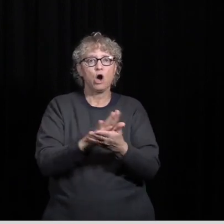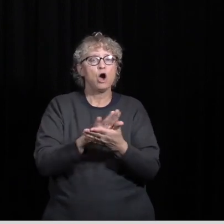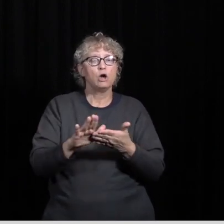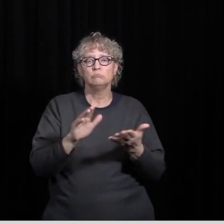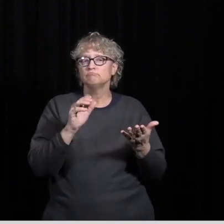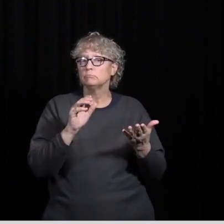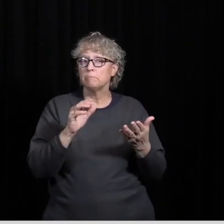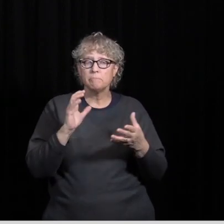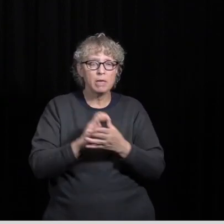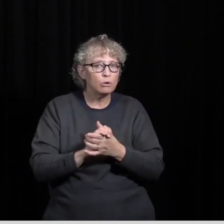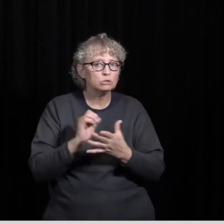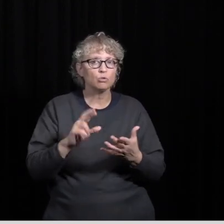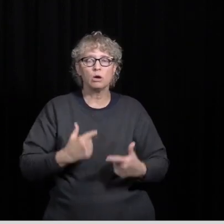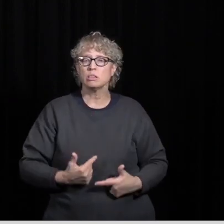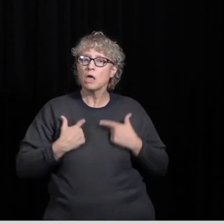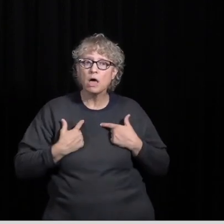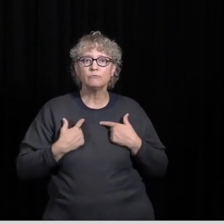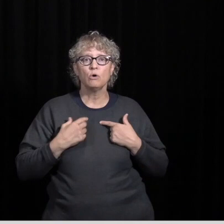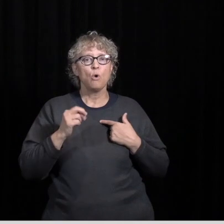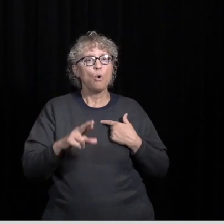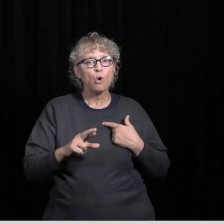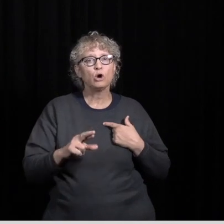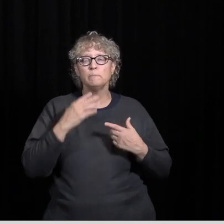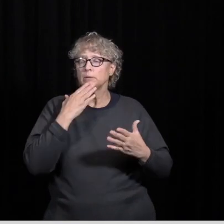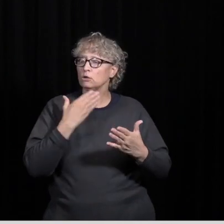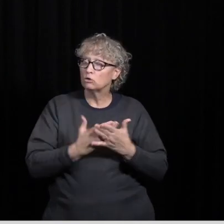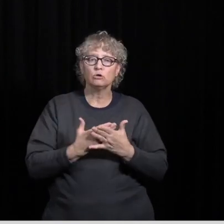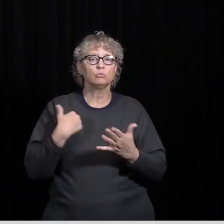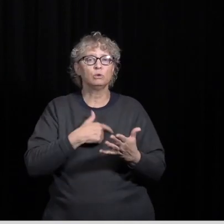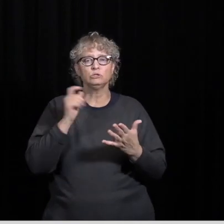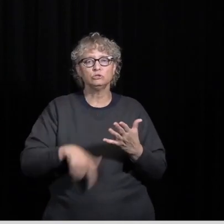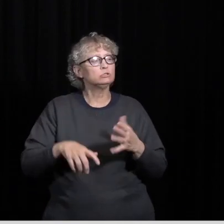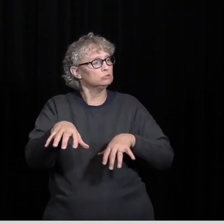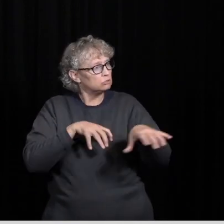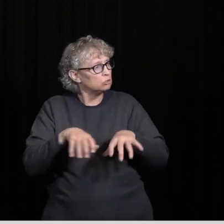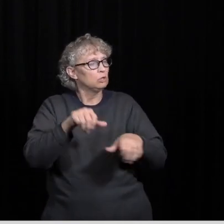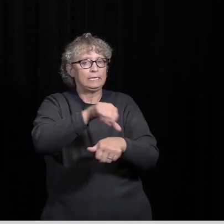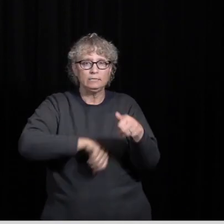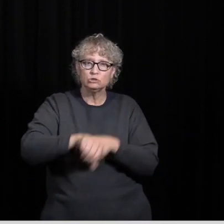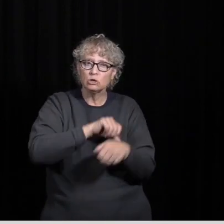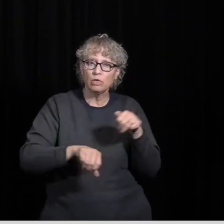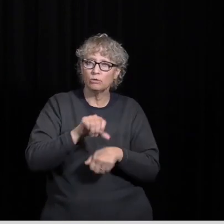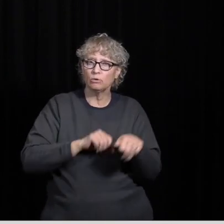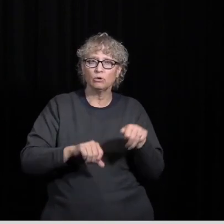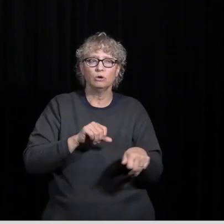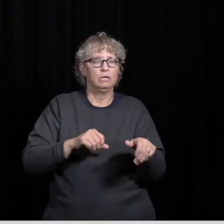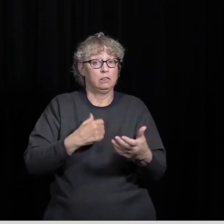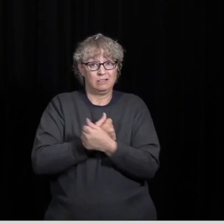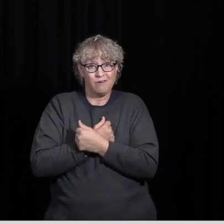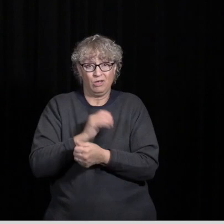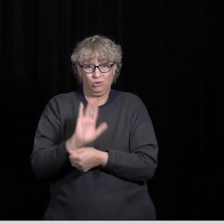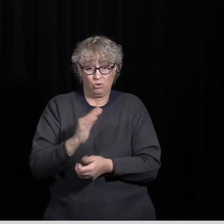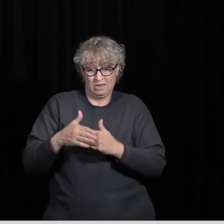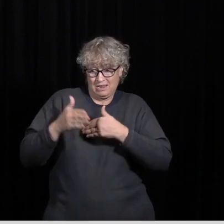or just good old-fashioned decency that we ought to treat each other the way we like love your neighbor